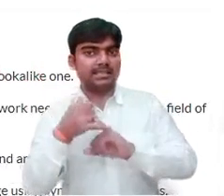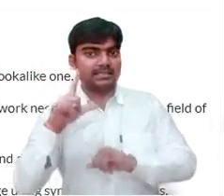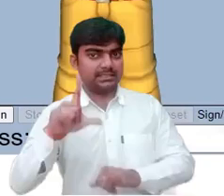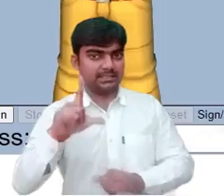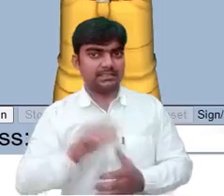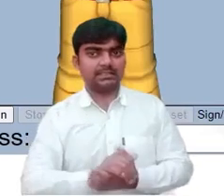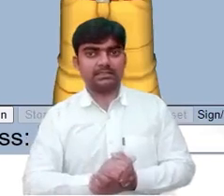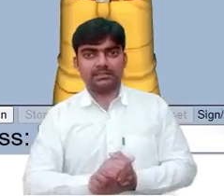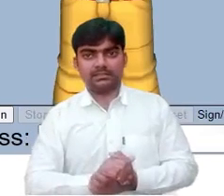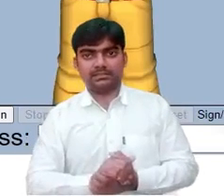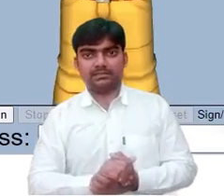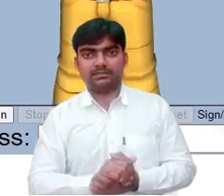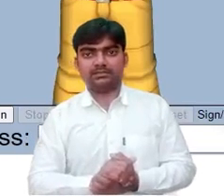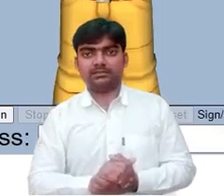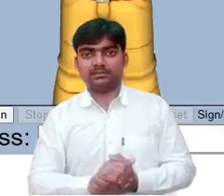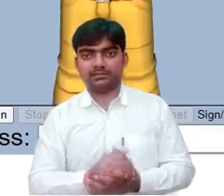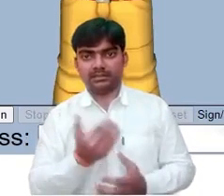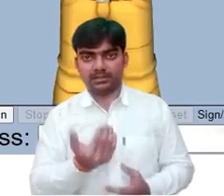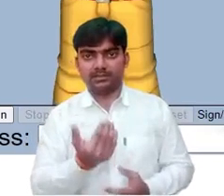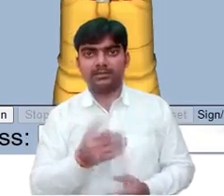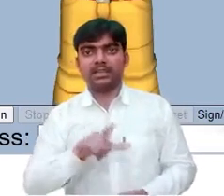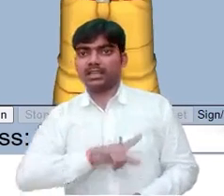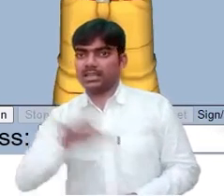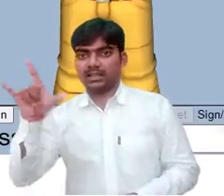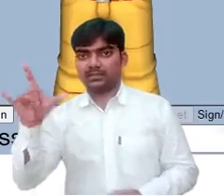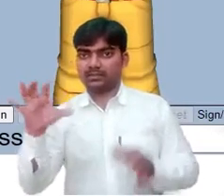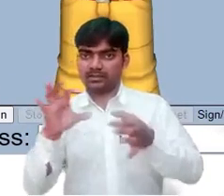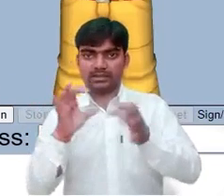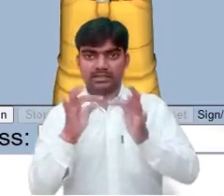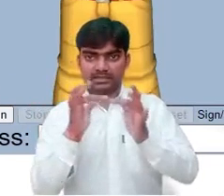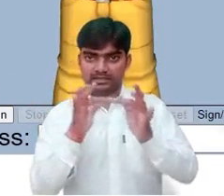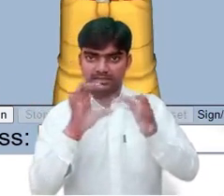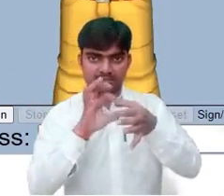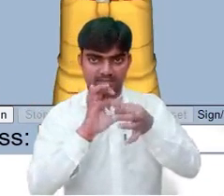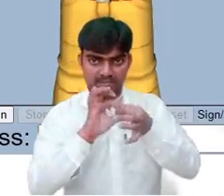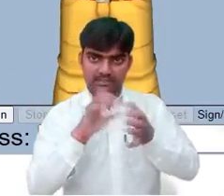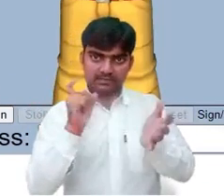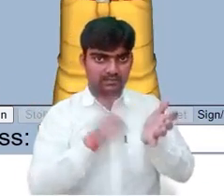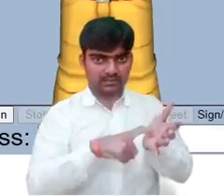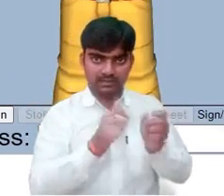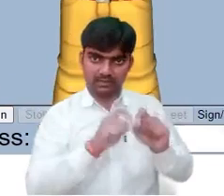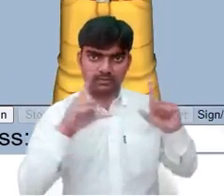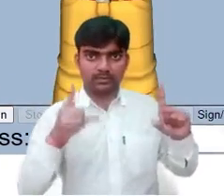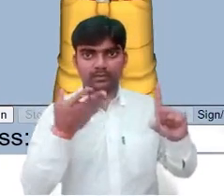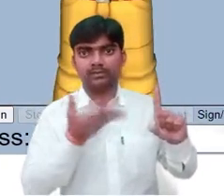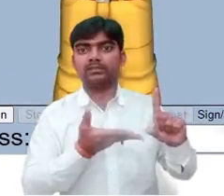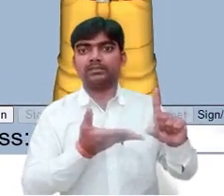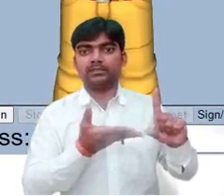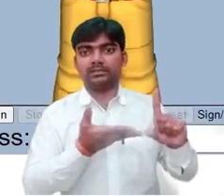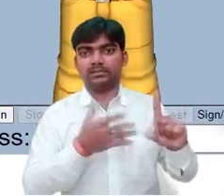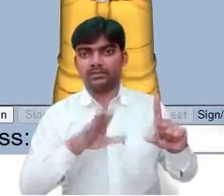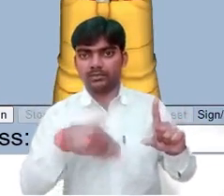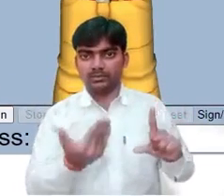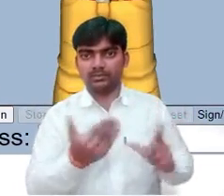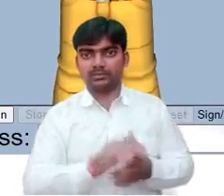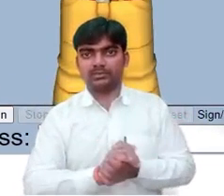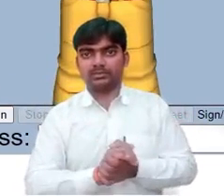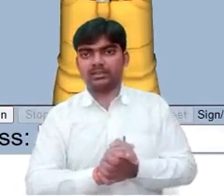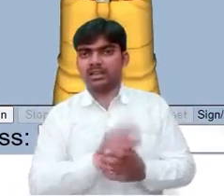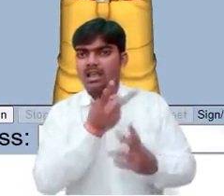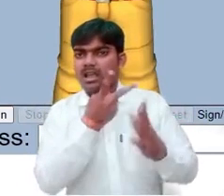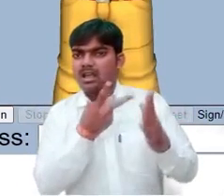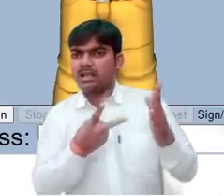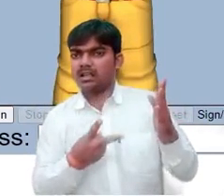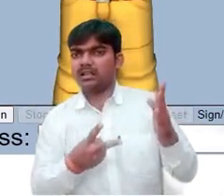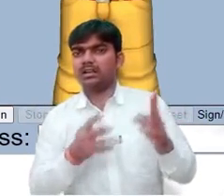Language. When we click on the airport link on this site, a submodule opens. And in this